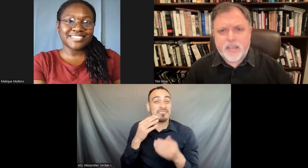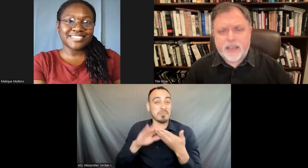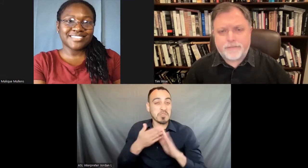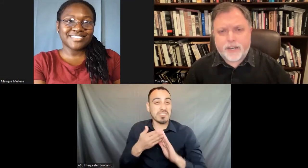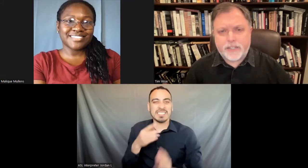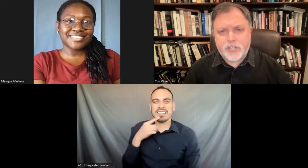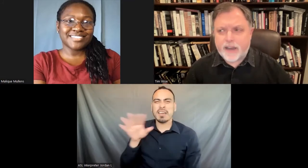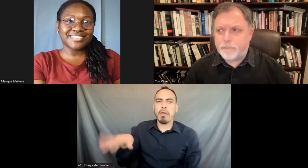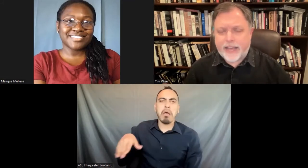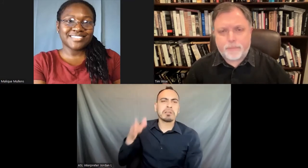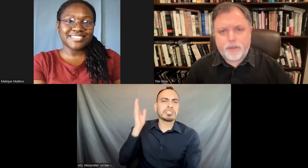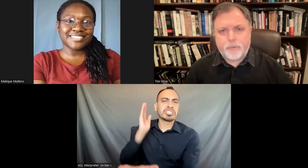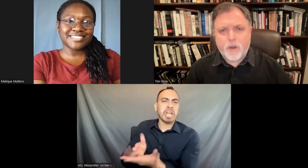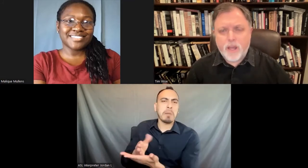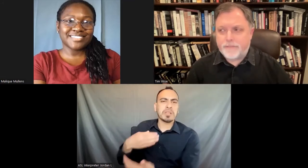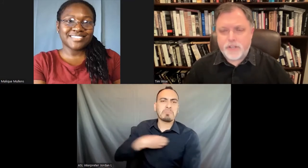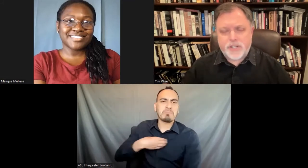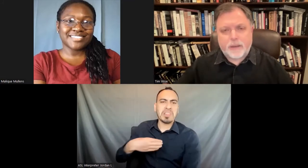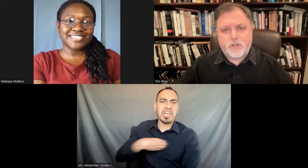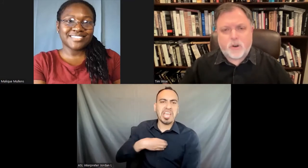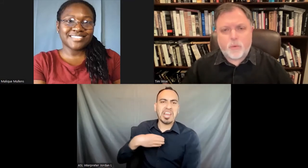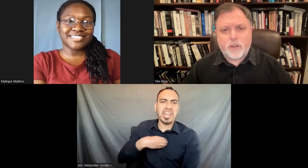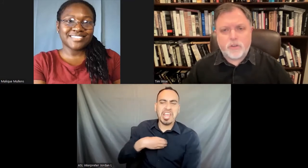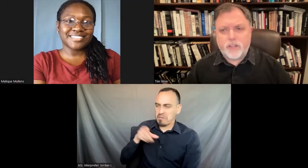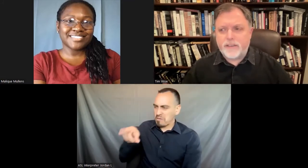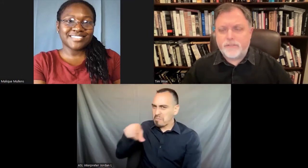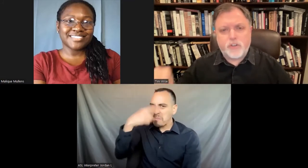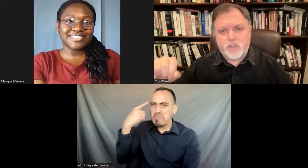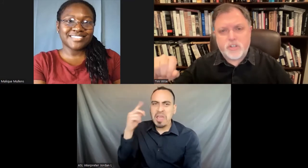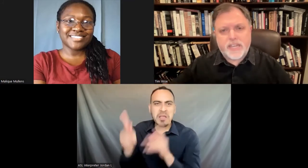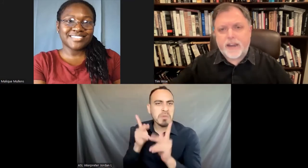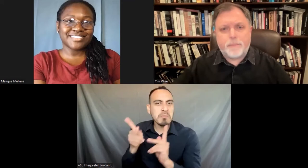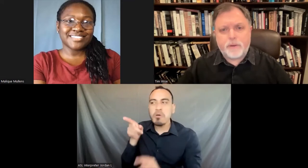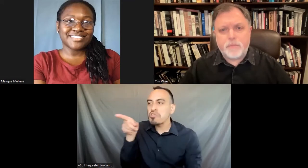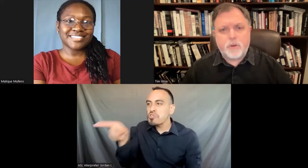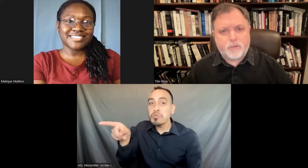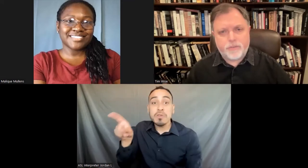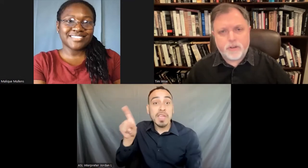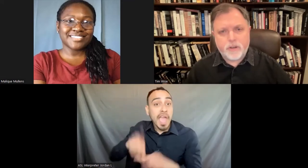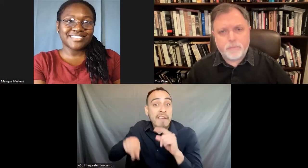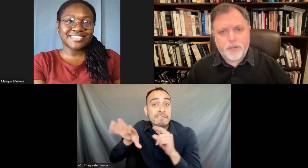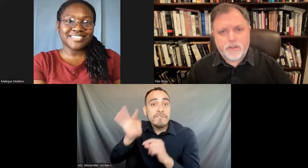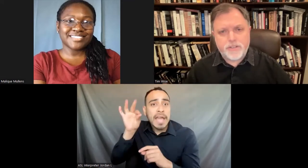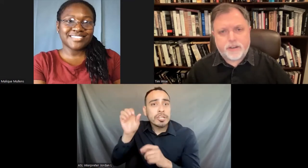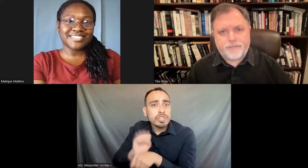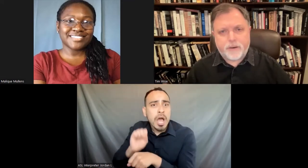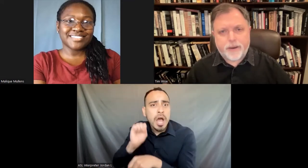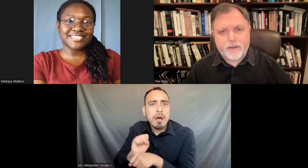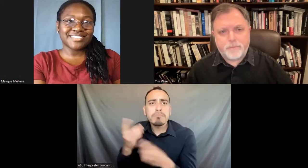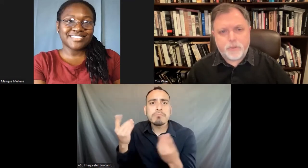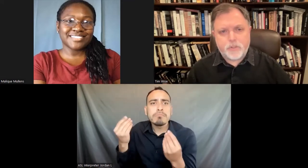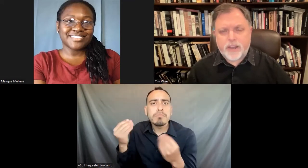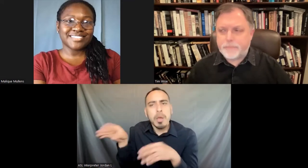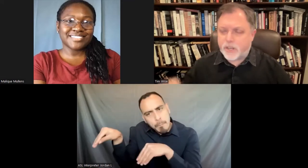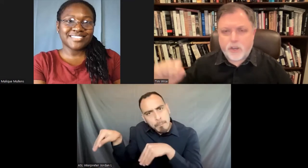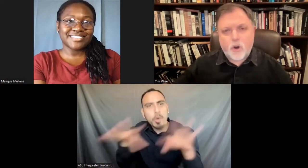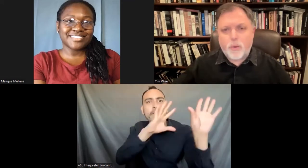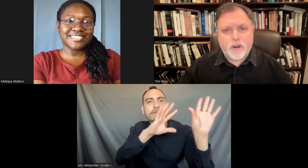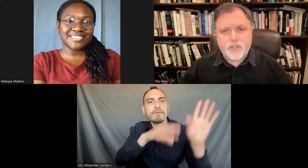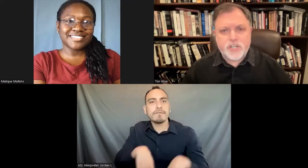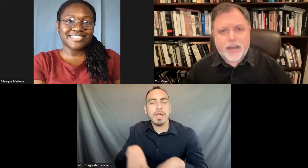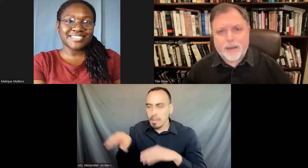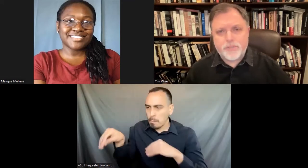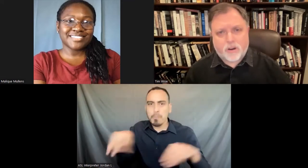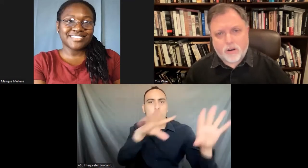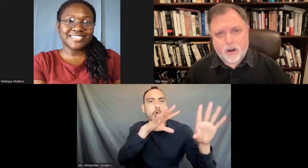complaining that you can't find a job, Black people. If the jobs aren't where you live, you should just get up and move. Pick yourself up by your bootstraps and go